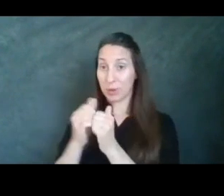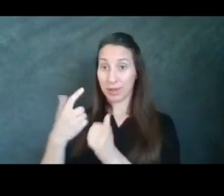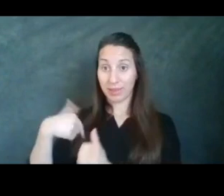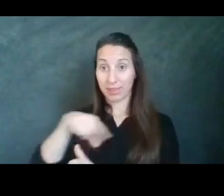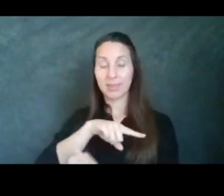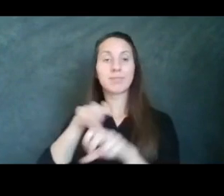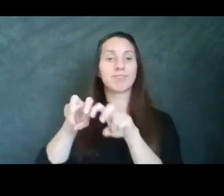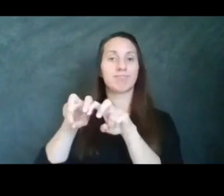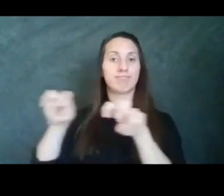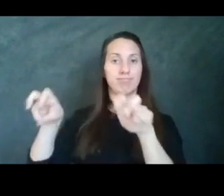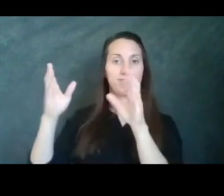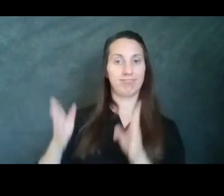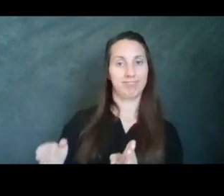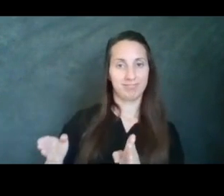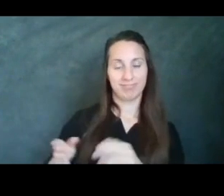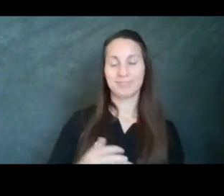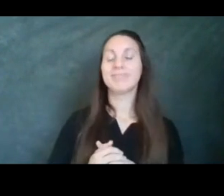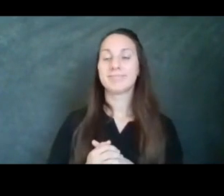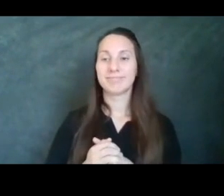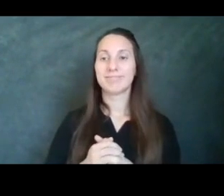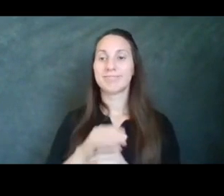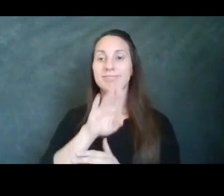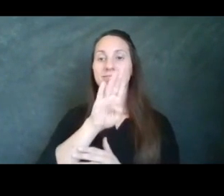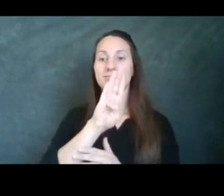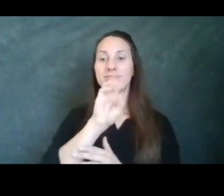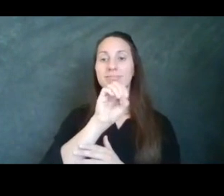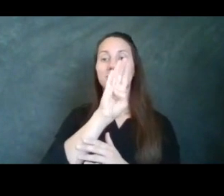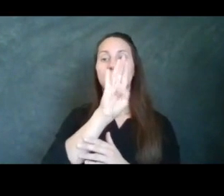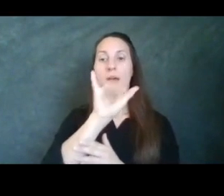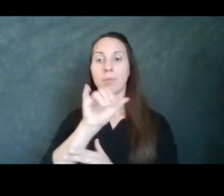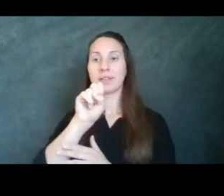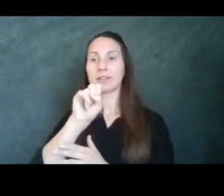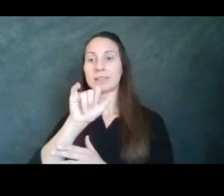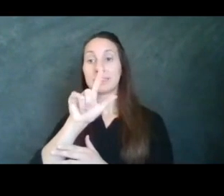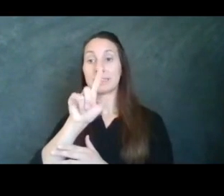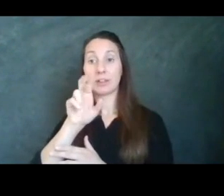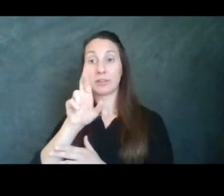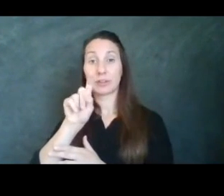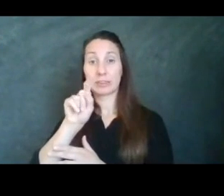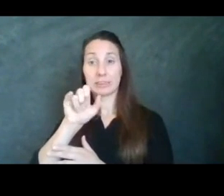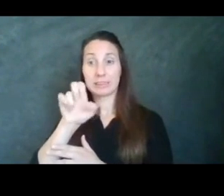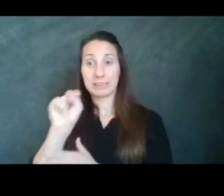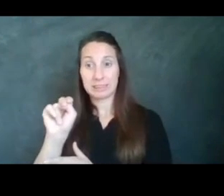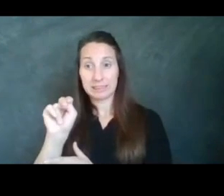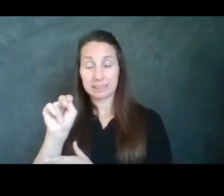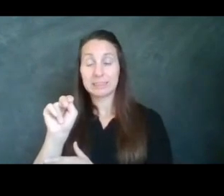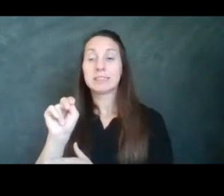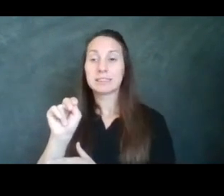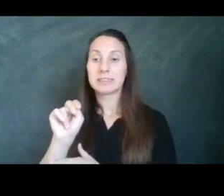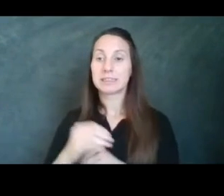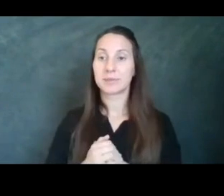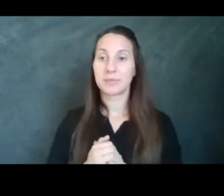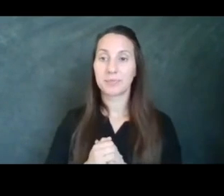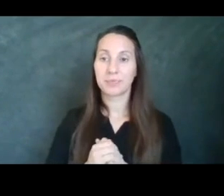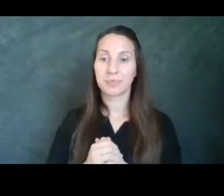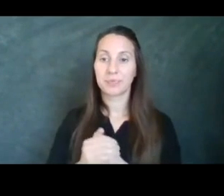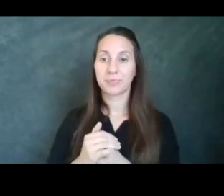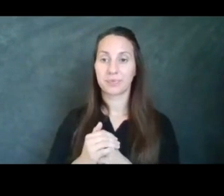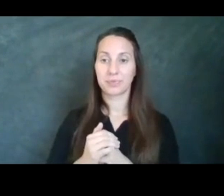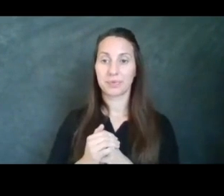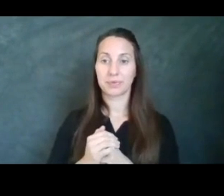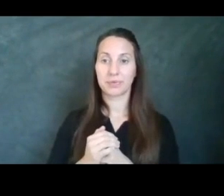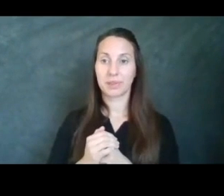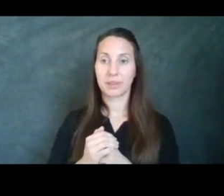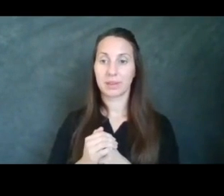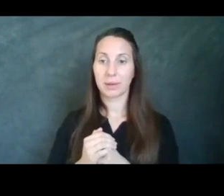panelists, Bobby Silverstein, the Principal of Powers, Pyle, Sutters, and Verville PC,